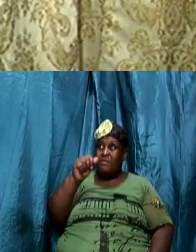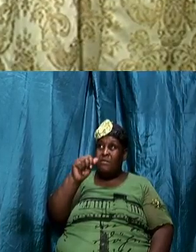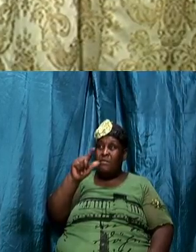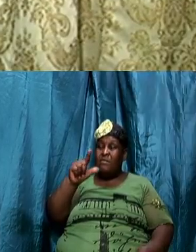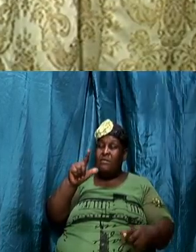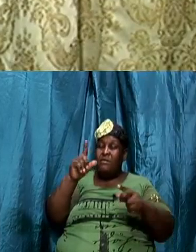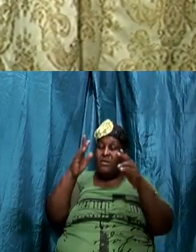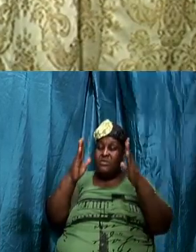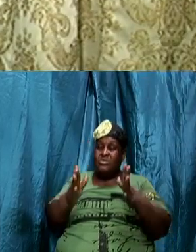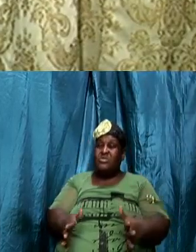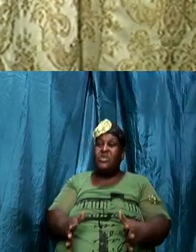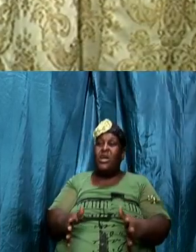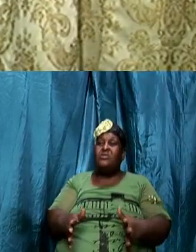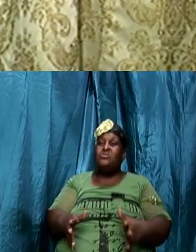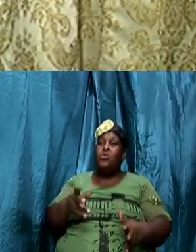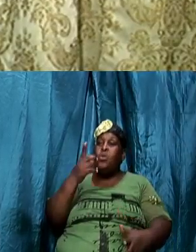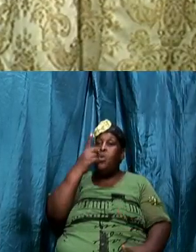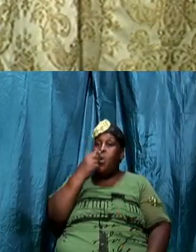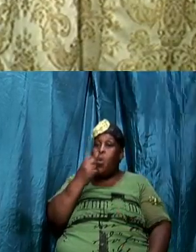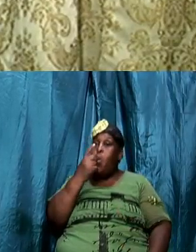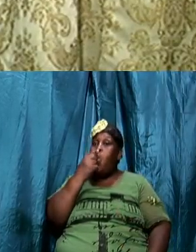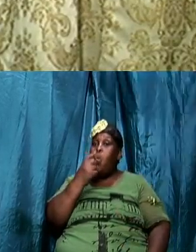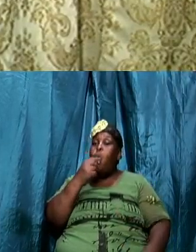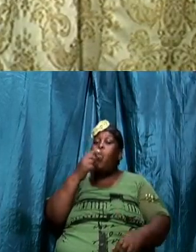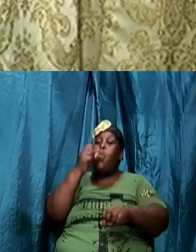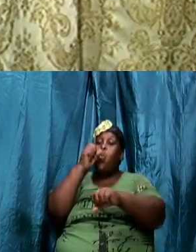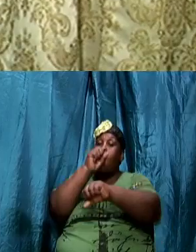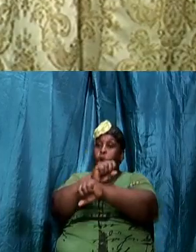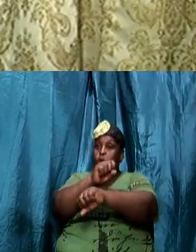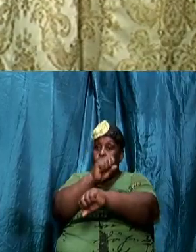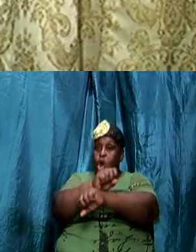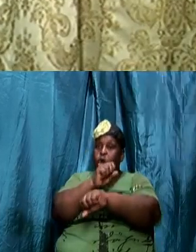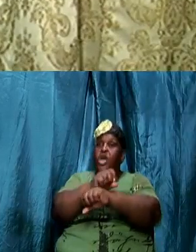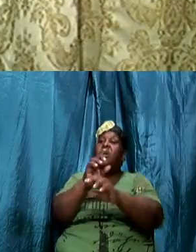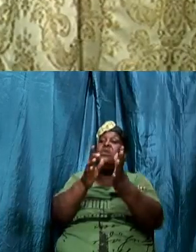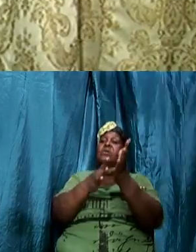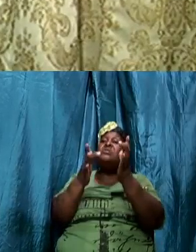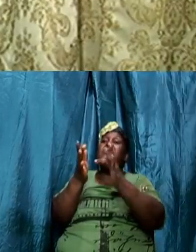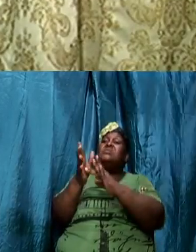Yes, whose deeds Jesus hated.